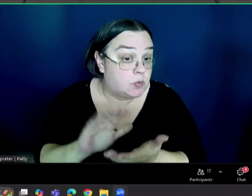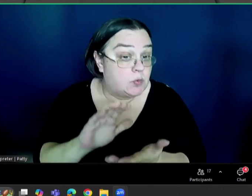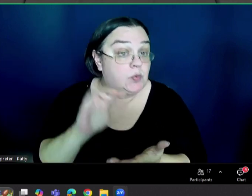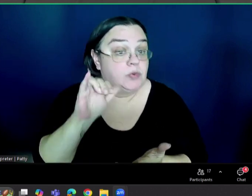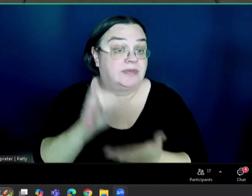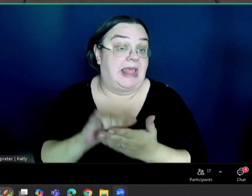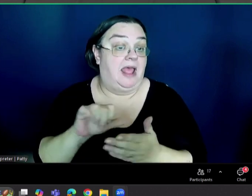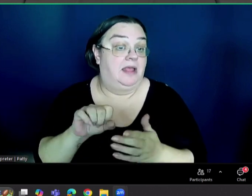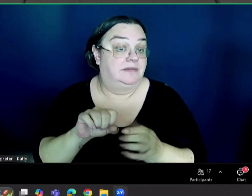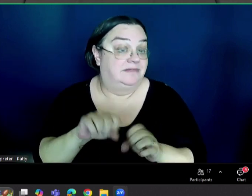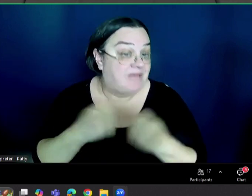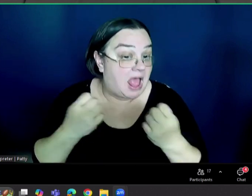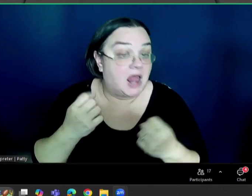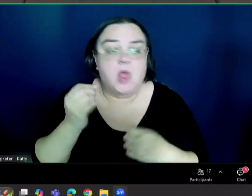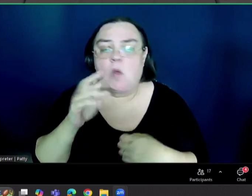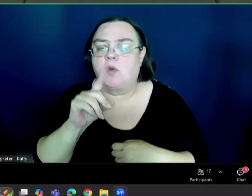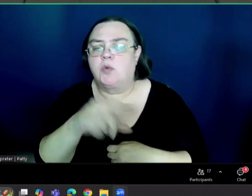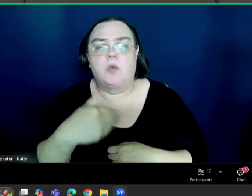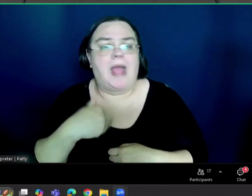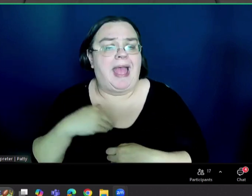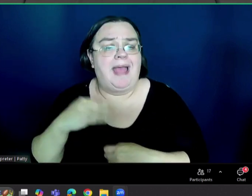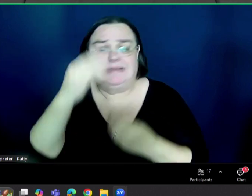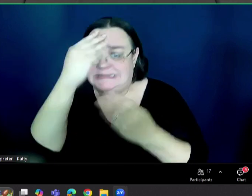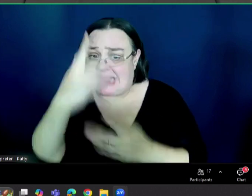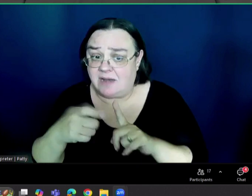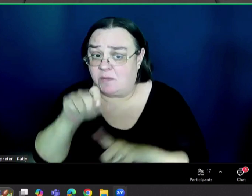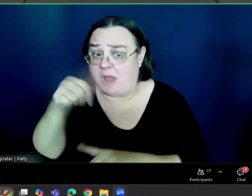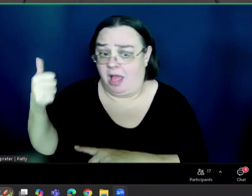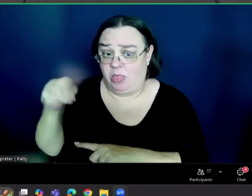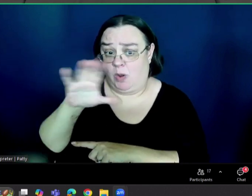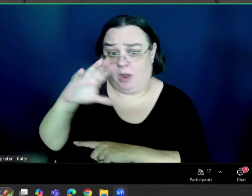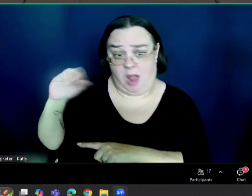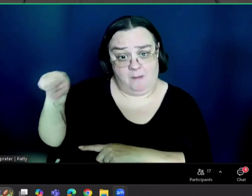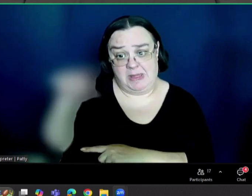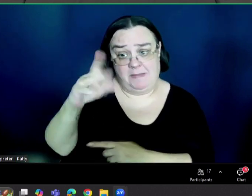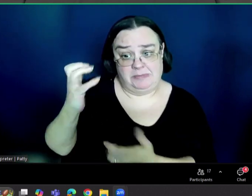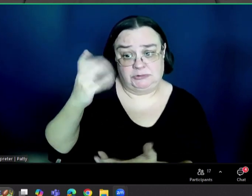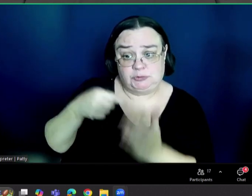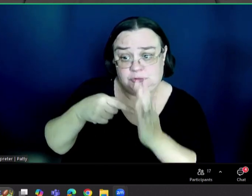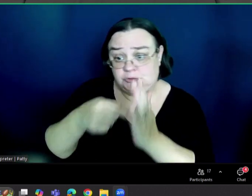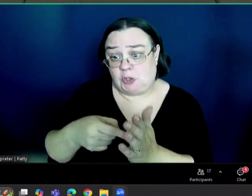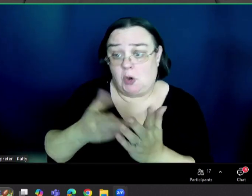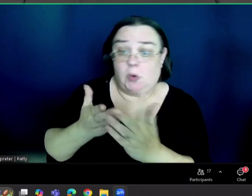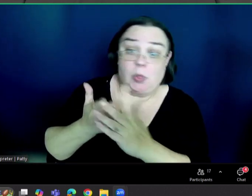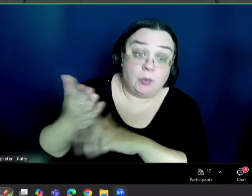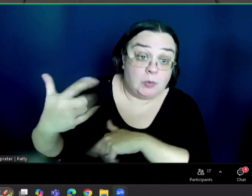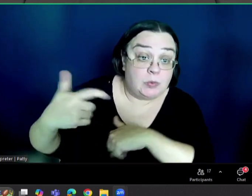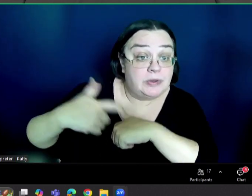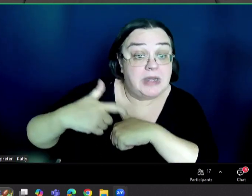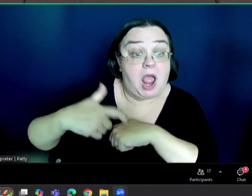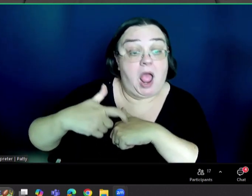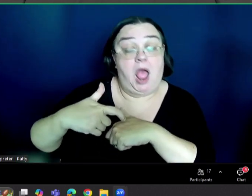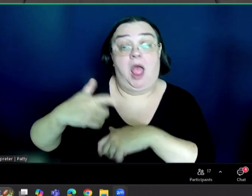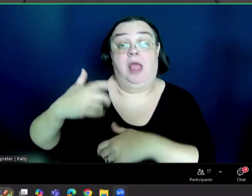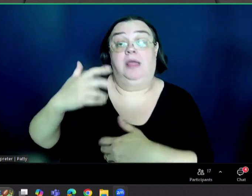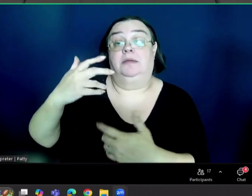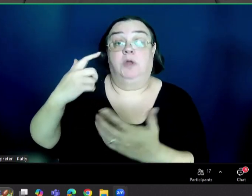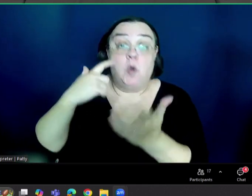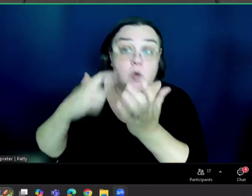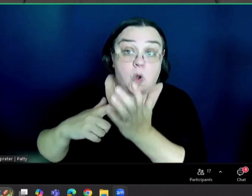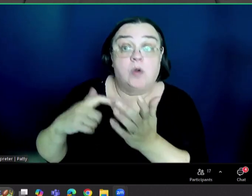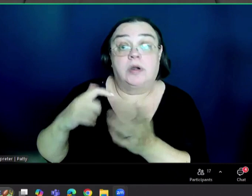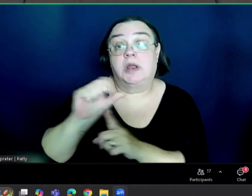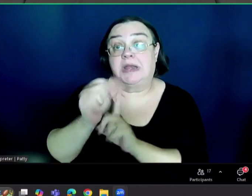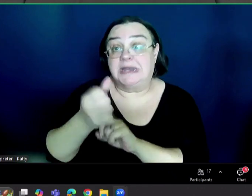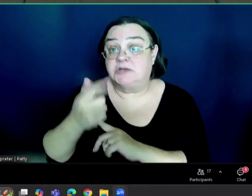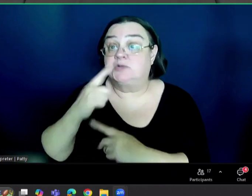do you have legacy data from other companies that show over time you've improved conditions enough to where